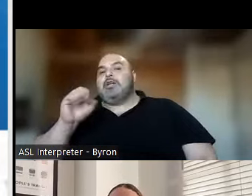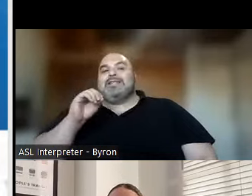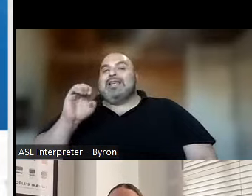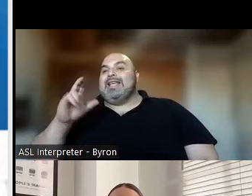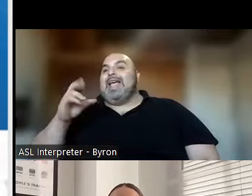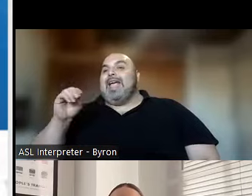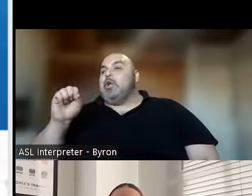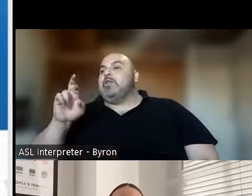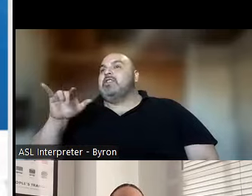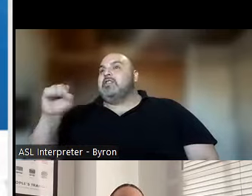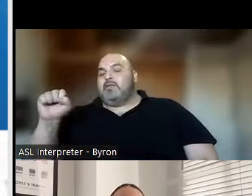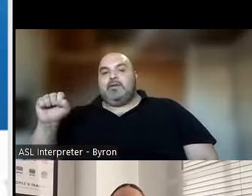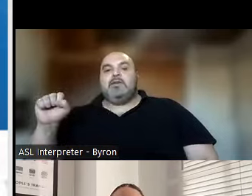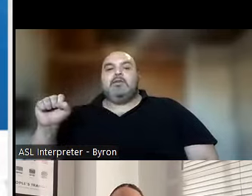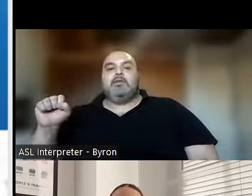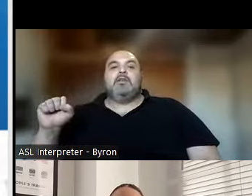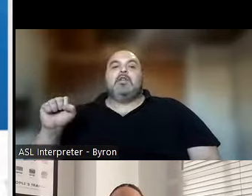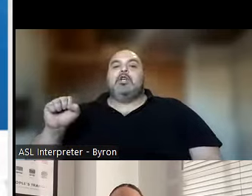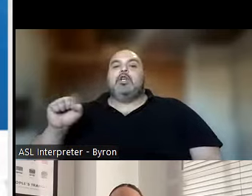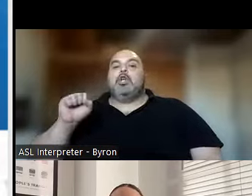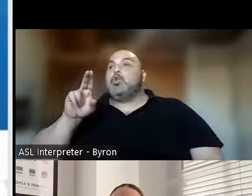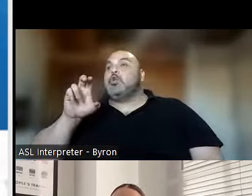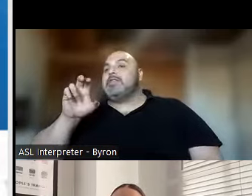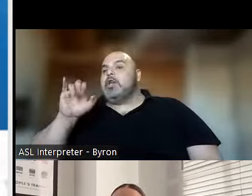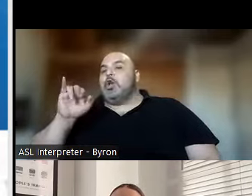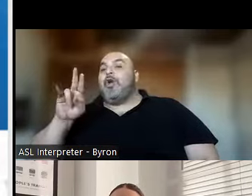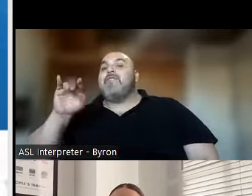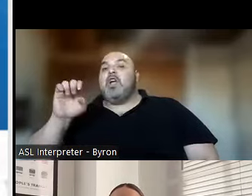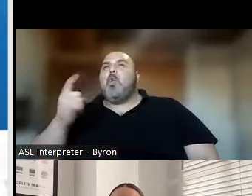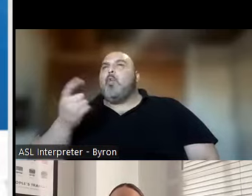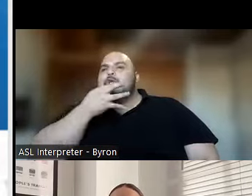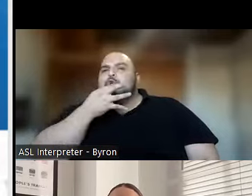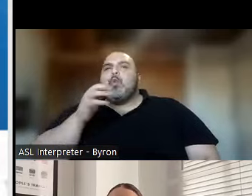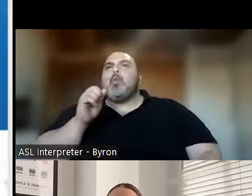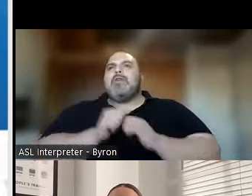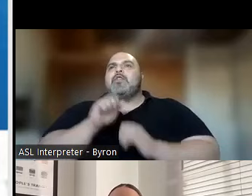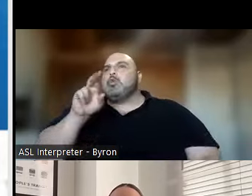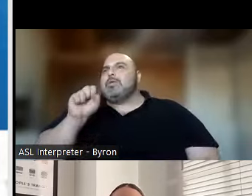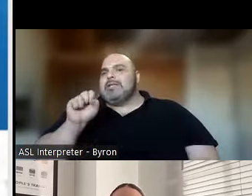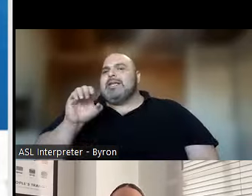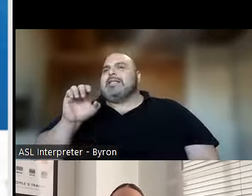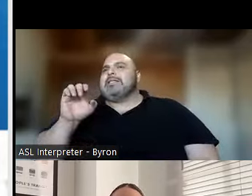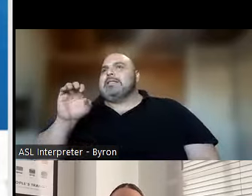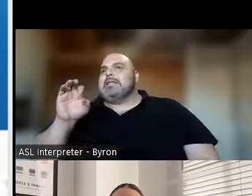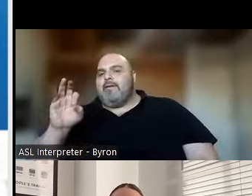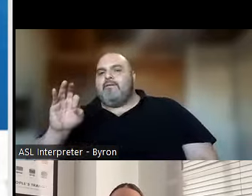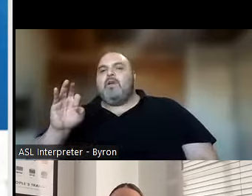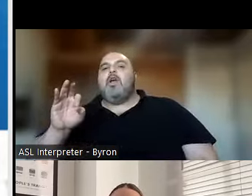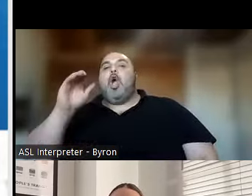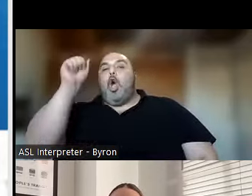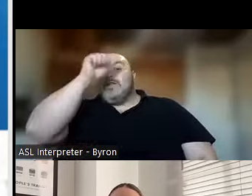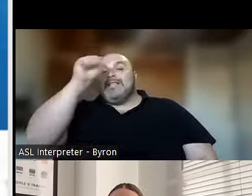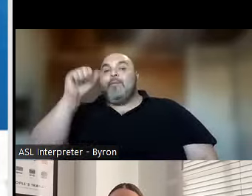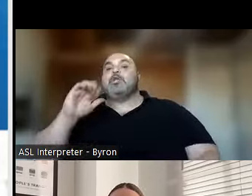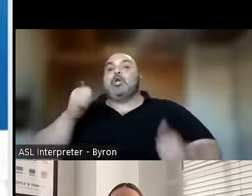the case conferences through UC Irvine. We have one coming up with UCSF, and then also the Alzheimer's Association has